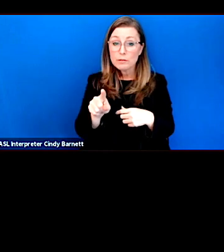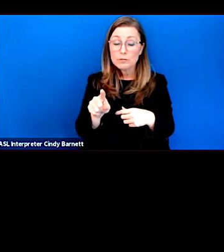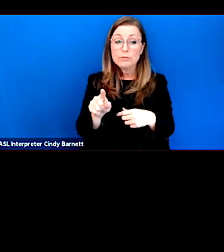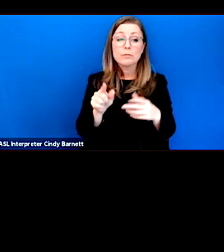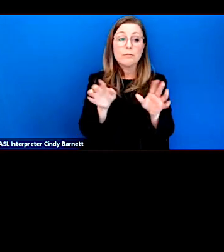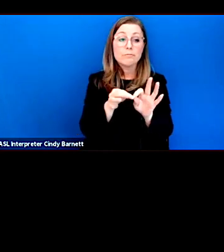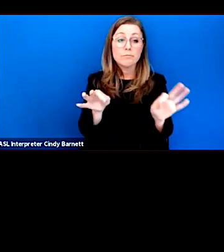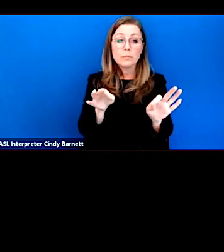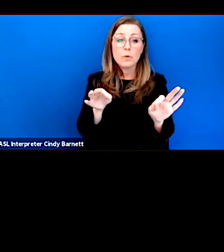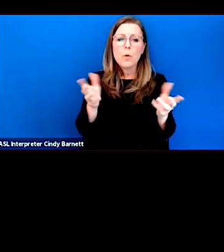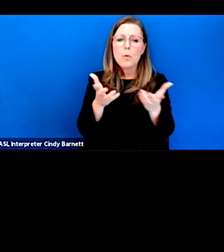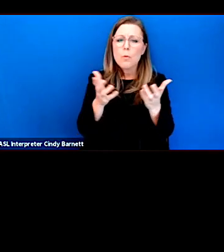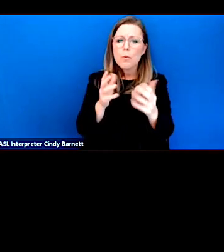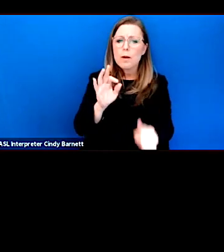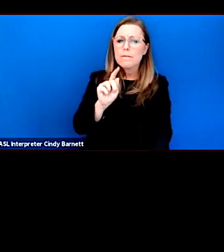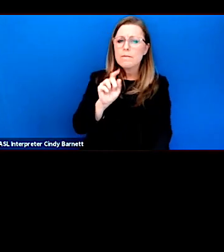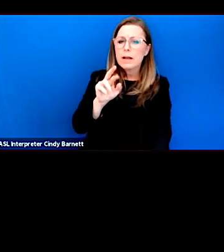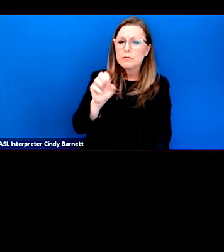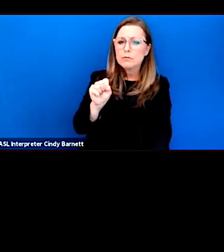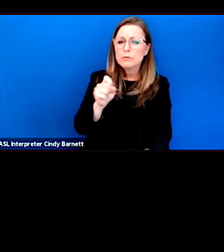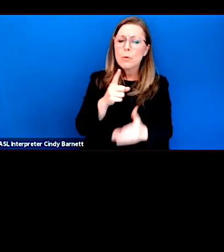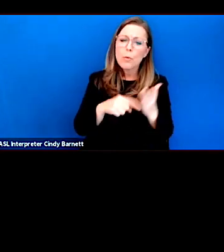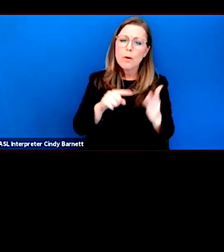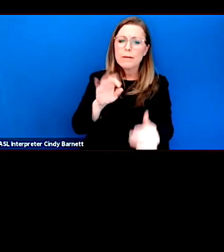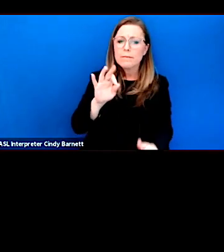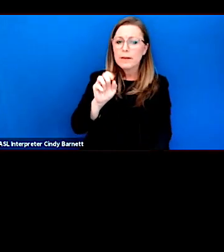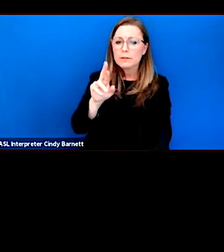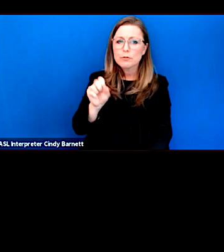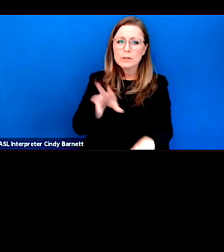persistence in undergraduate engineering education?